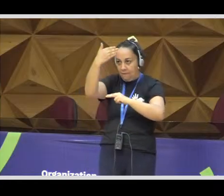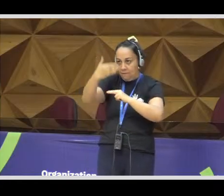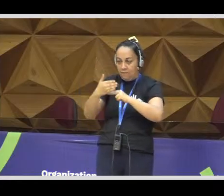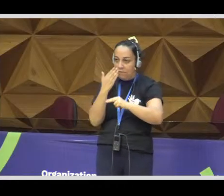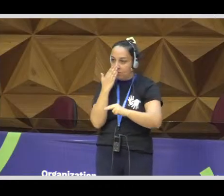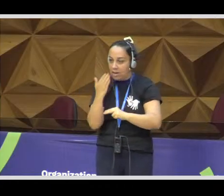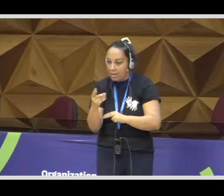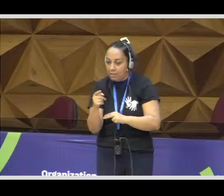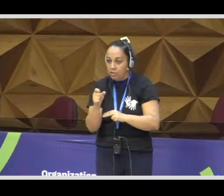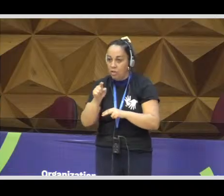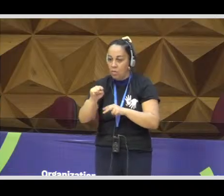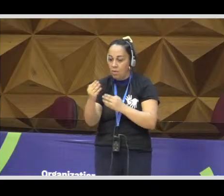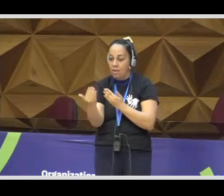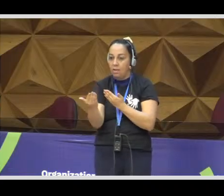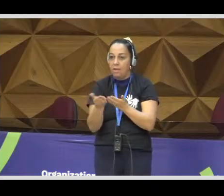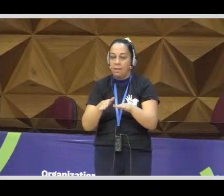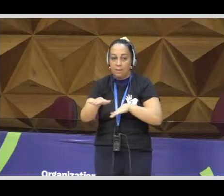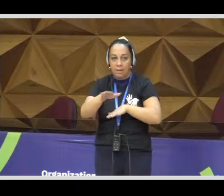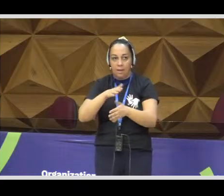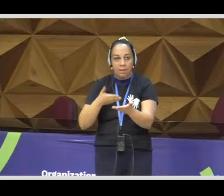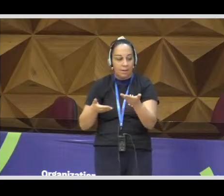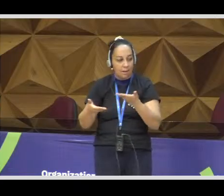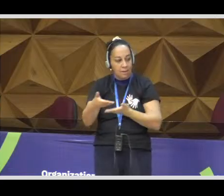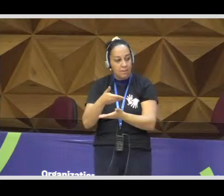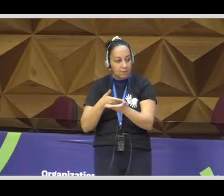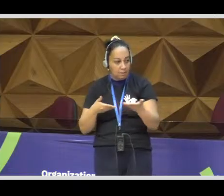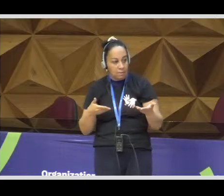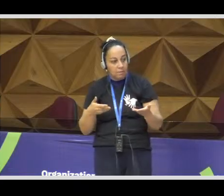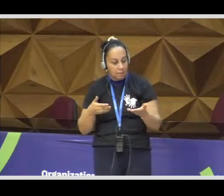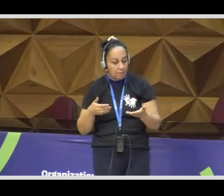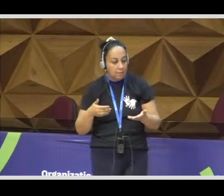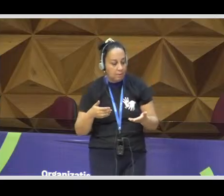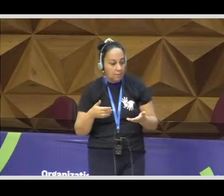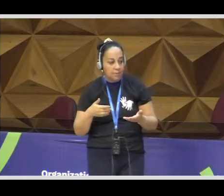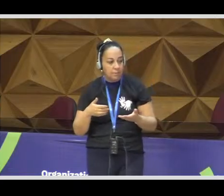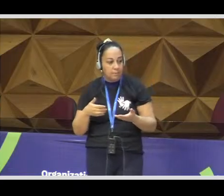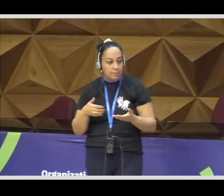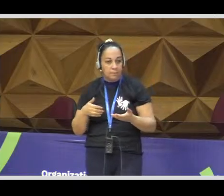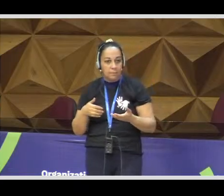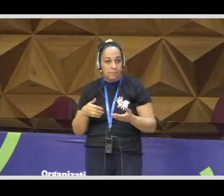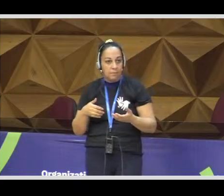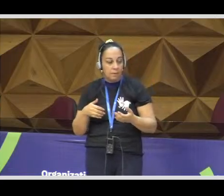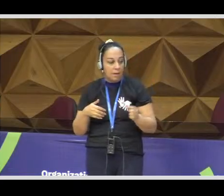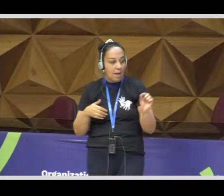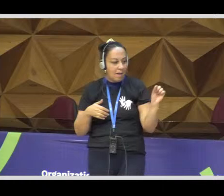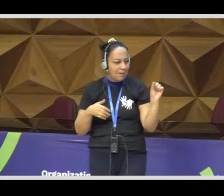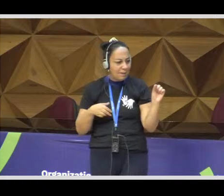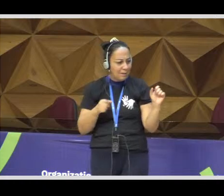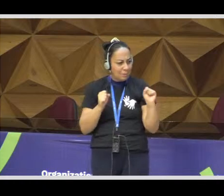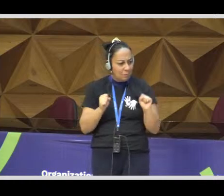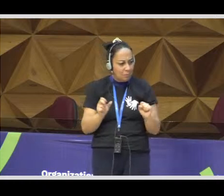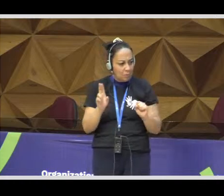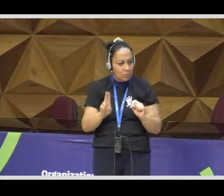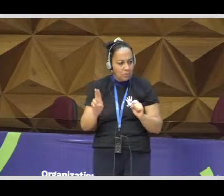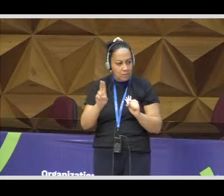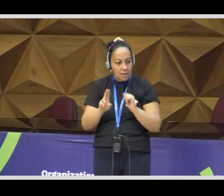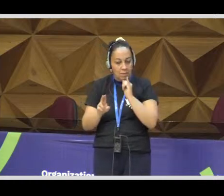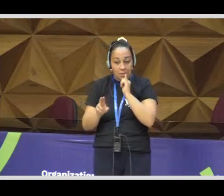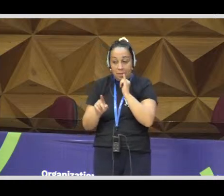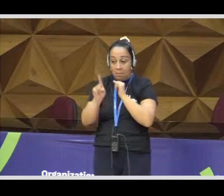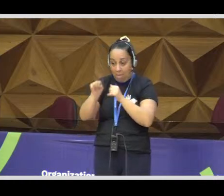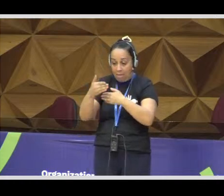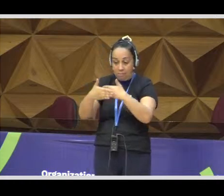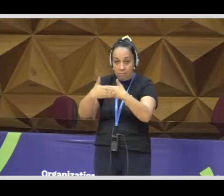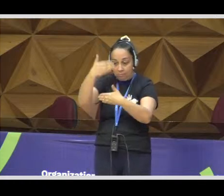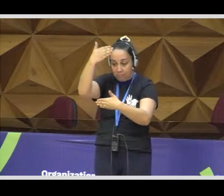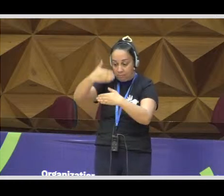idea is that I could use that as what's called passive haptics. I can touch on that surface. It's a real surface. It's really solid. I can touch on that. And if I register